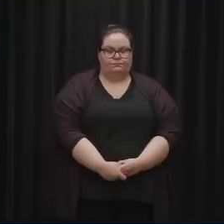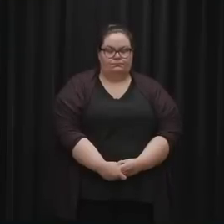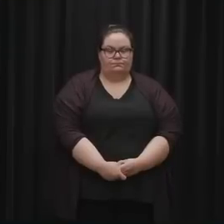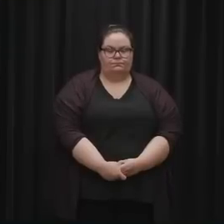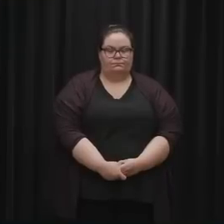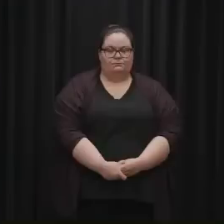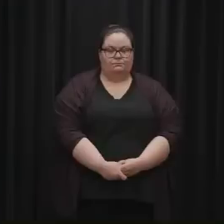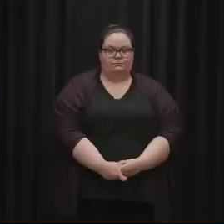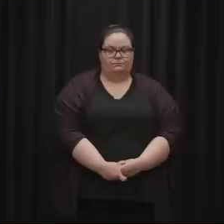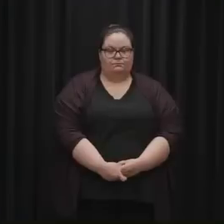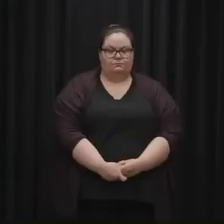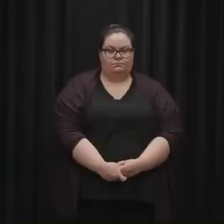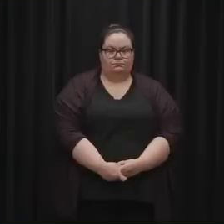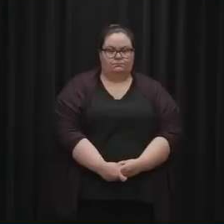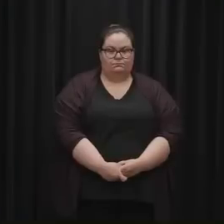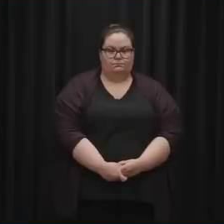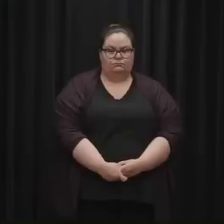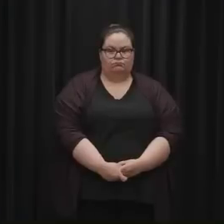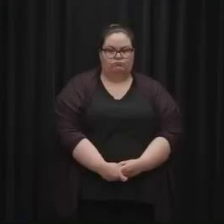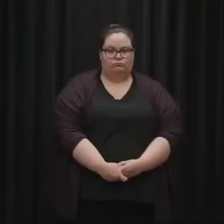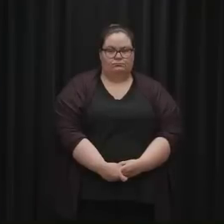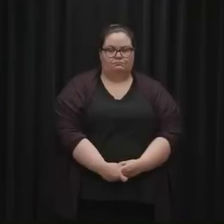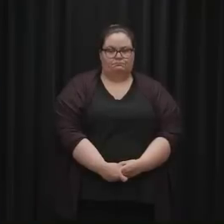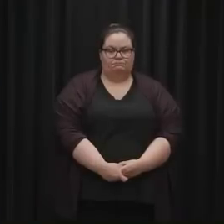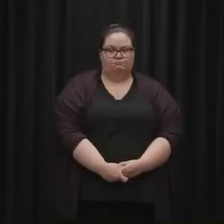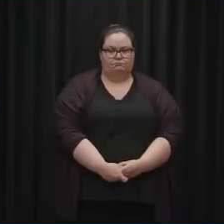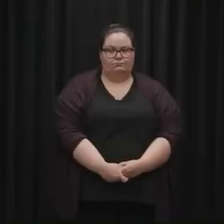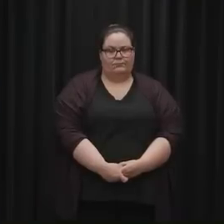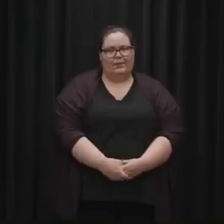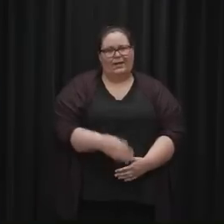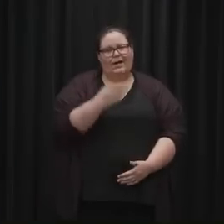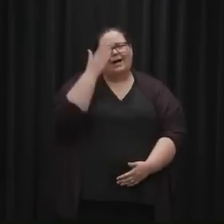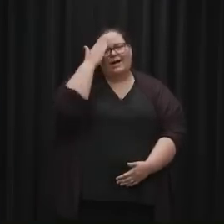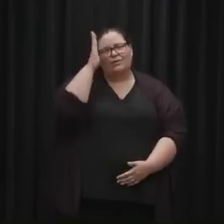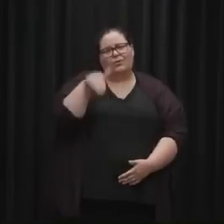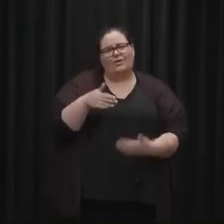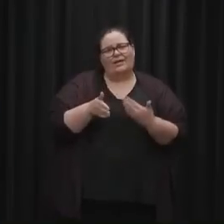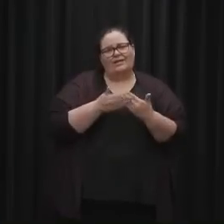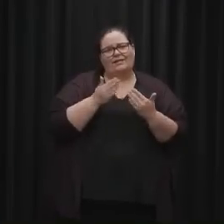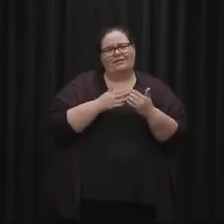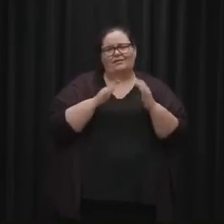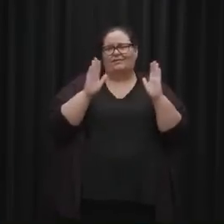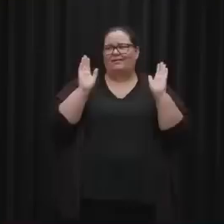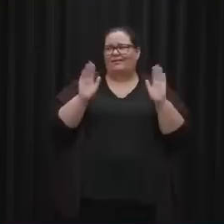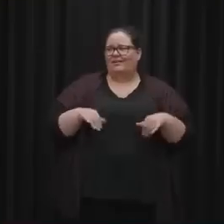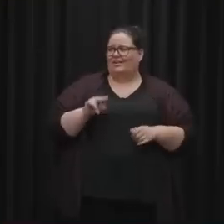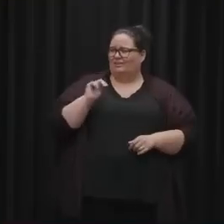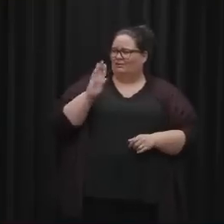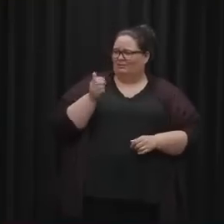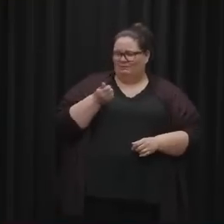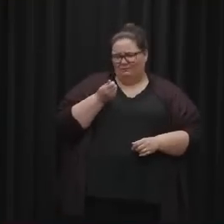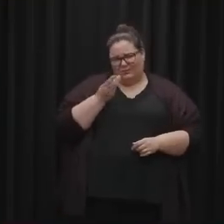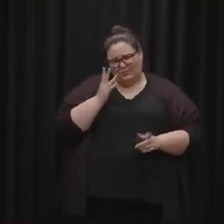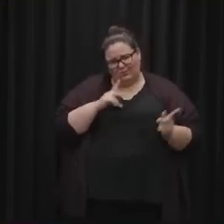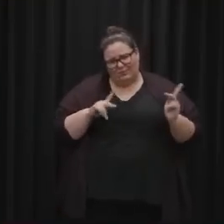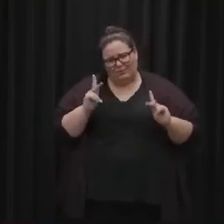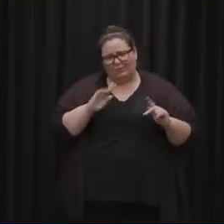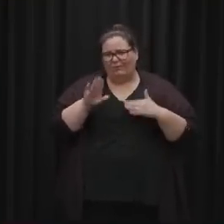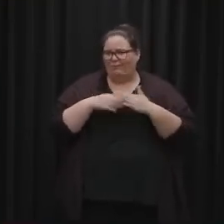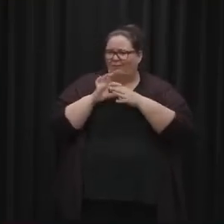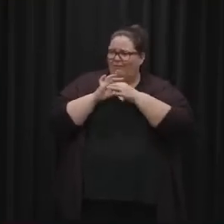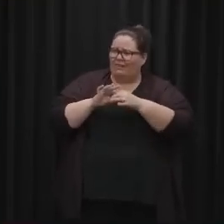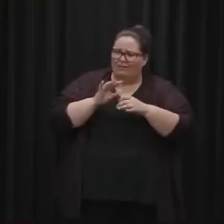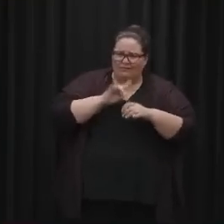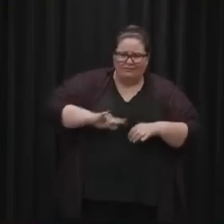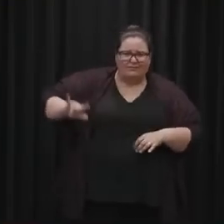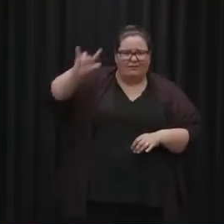This is still the case today. it is easy to become complacent when the risk appears low. But we must